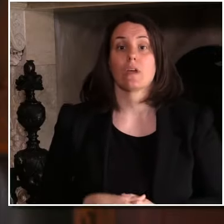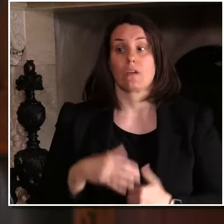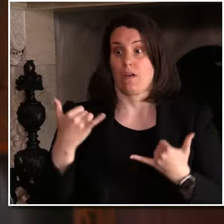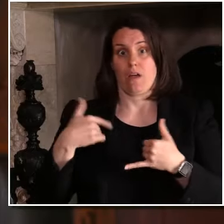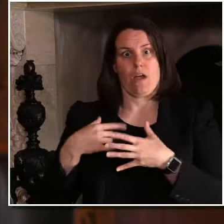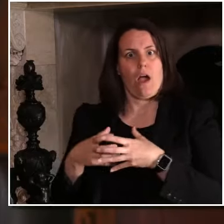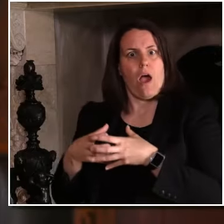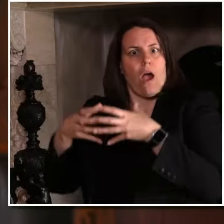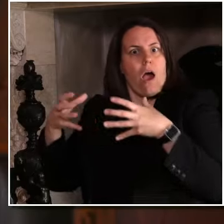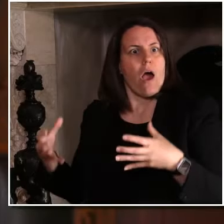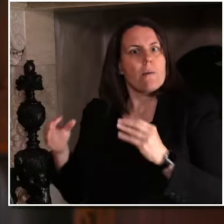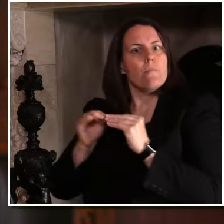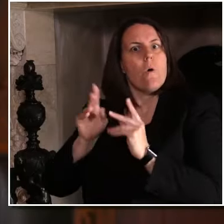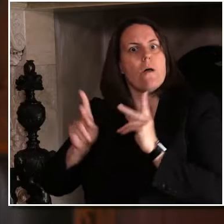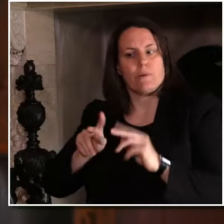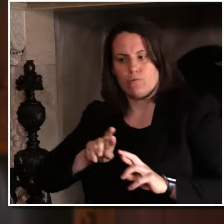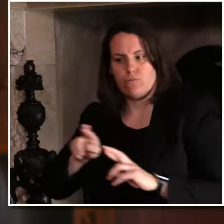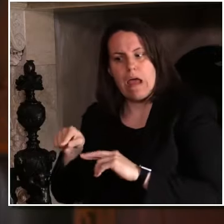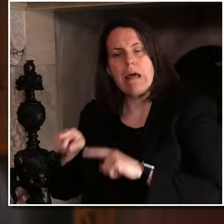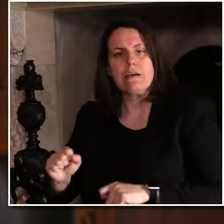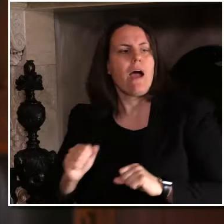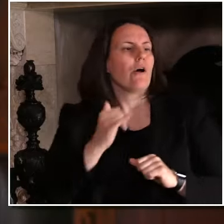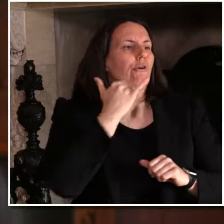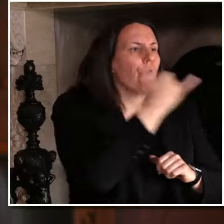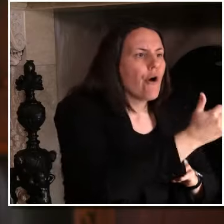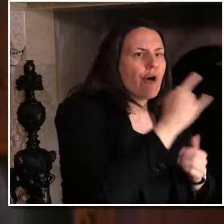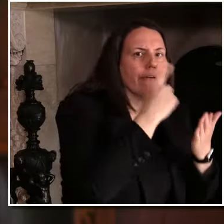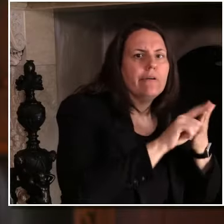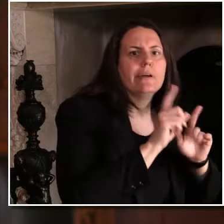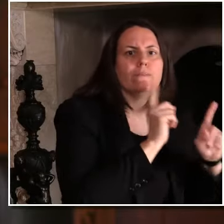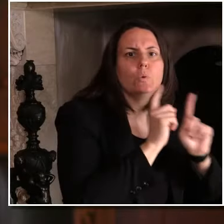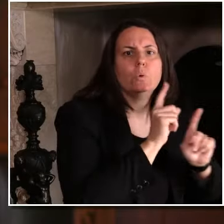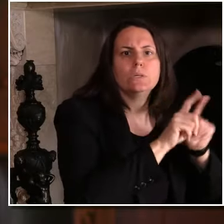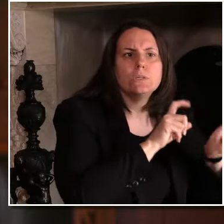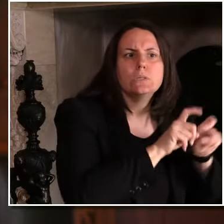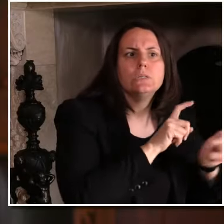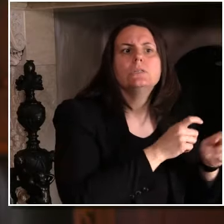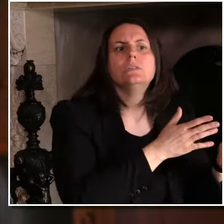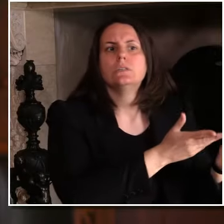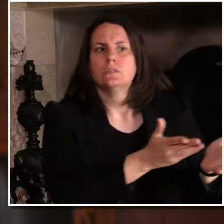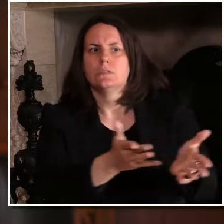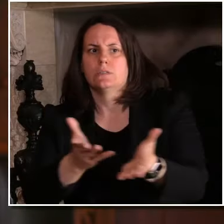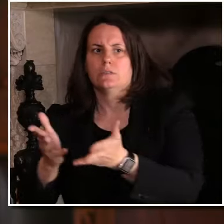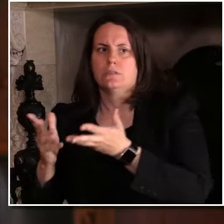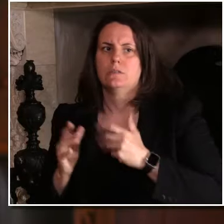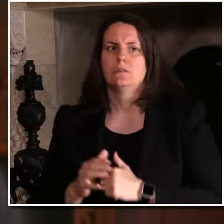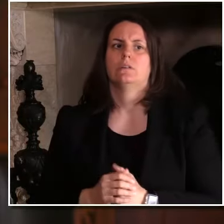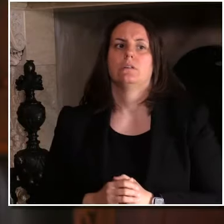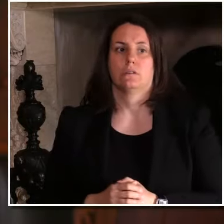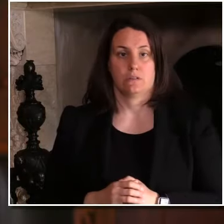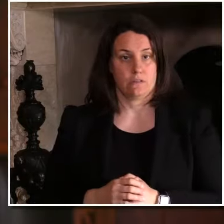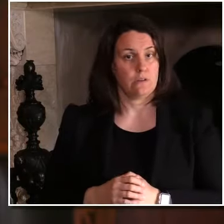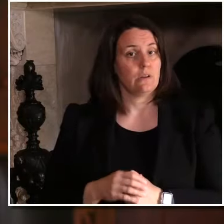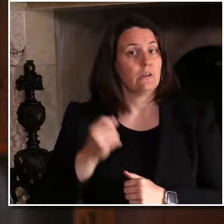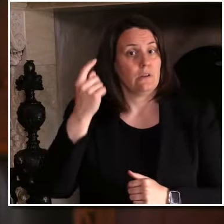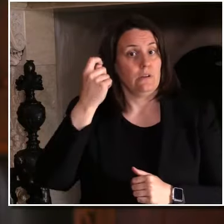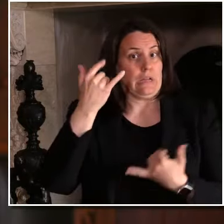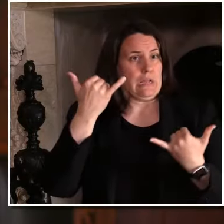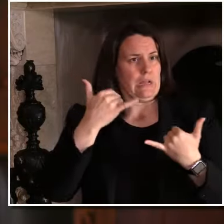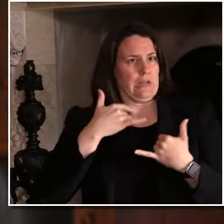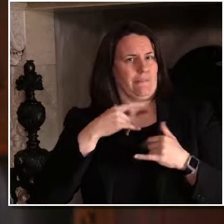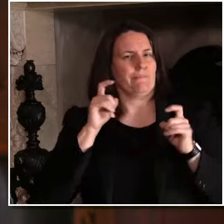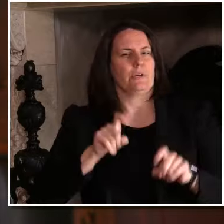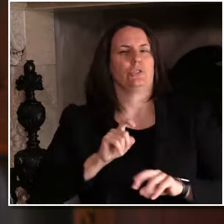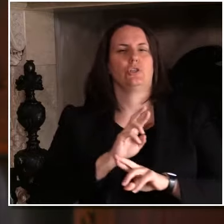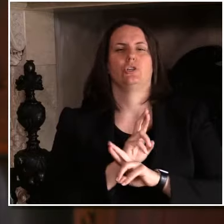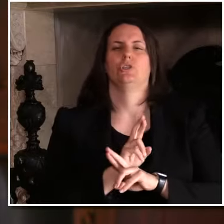are going to receive calls from their local public health contact tracers. Just as you continue to be excellent partners in flattening the curve